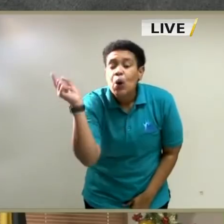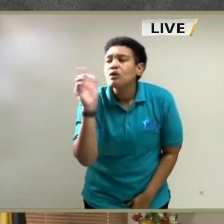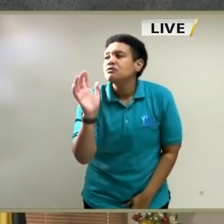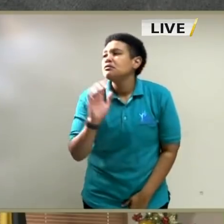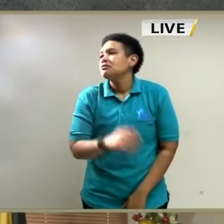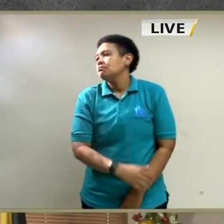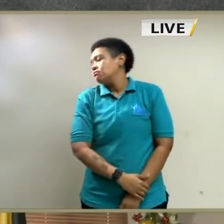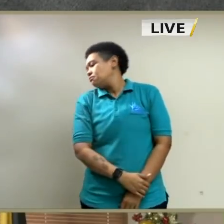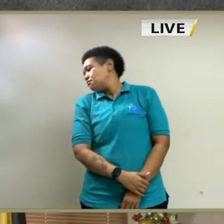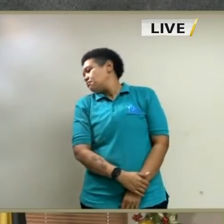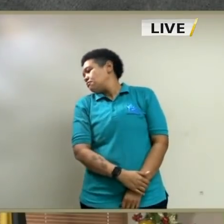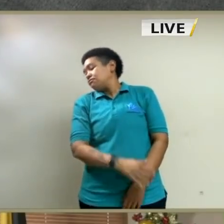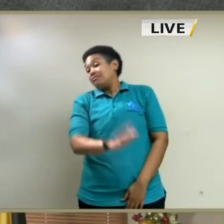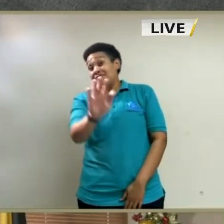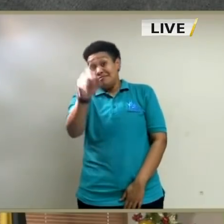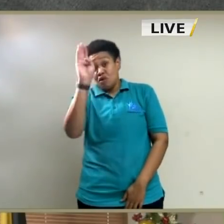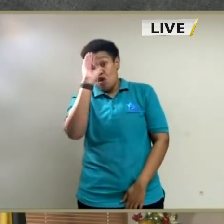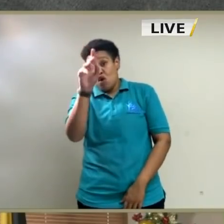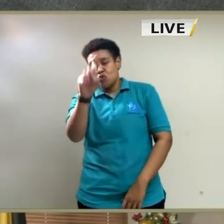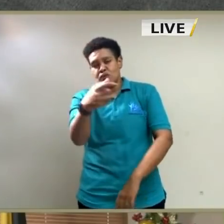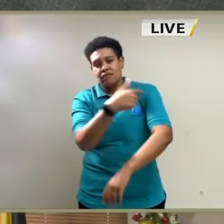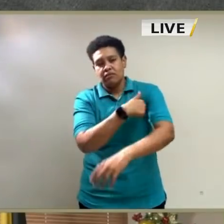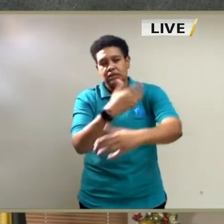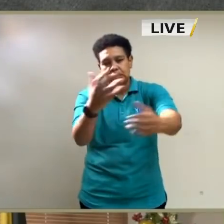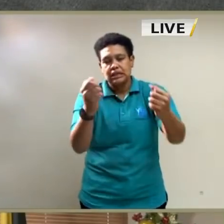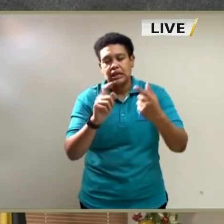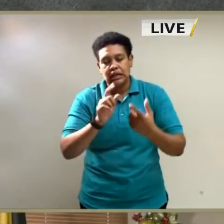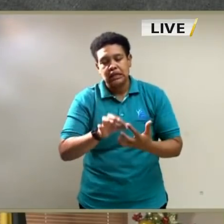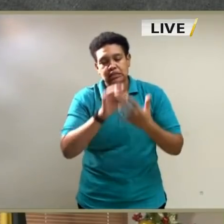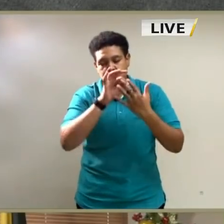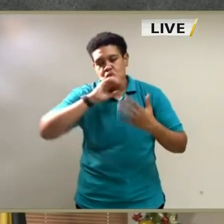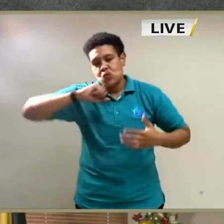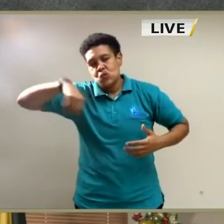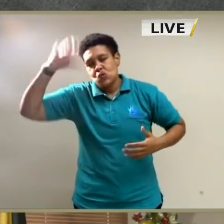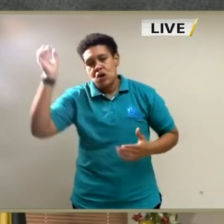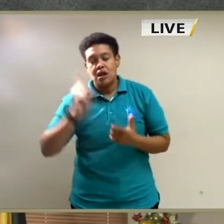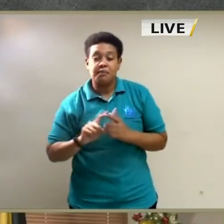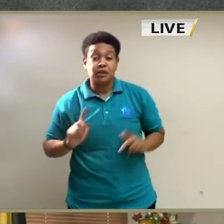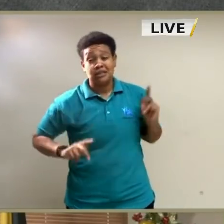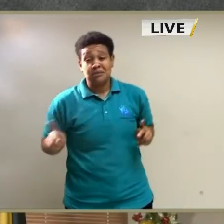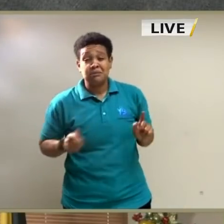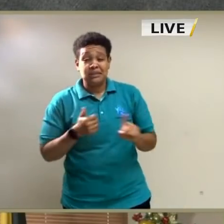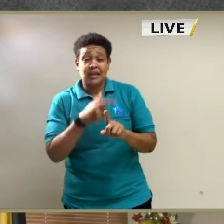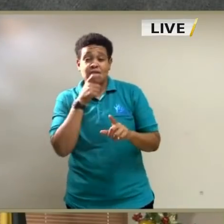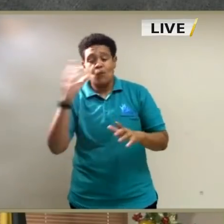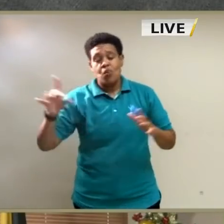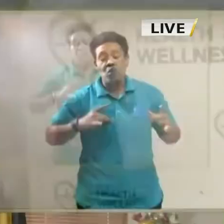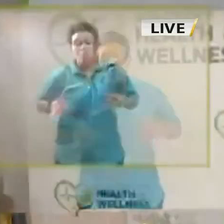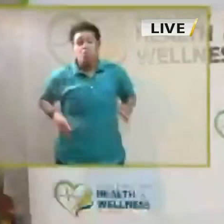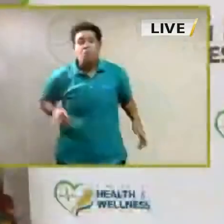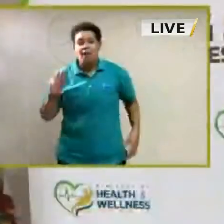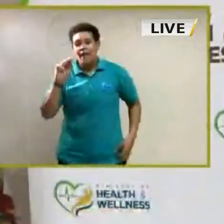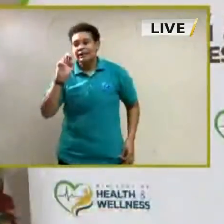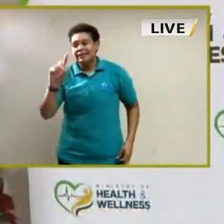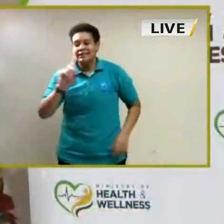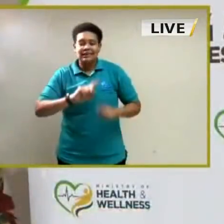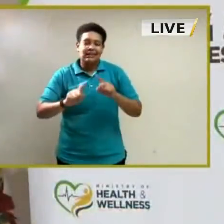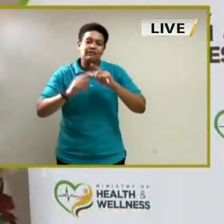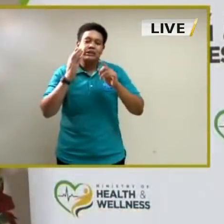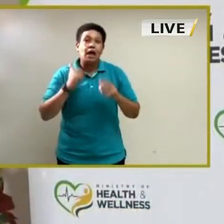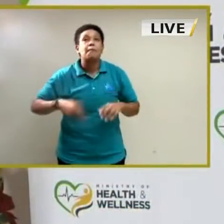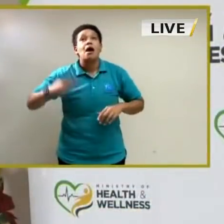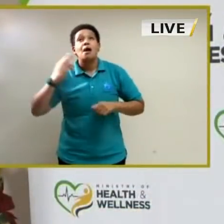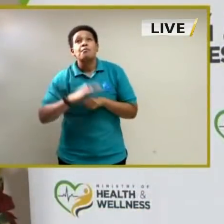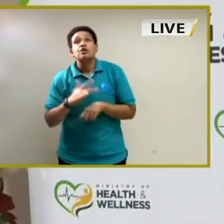All should be vaccinated, especially the elderly and persons with comorbidities. Thank